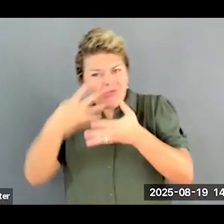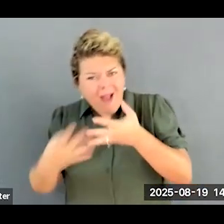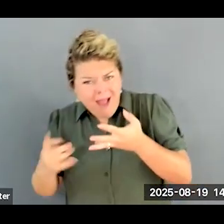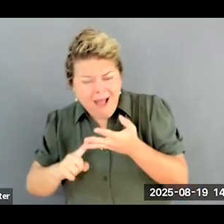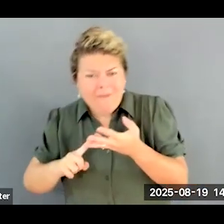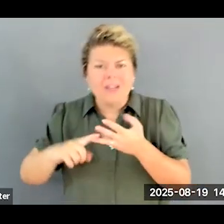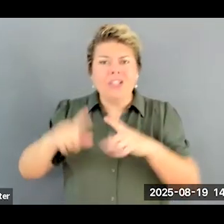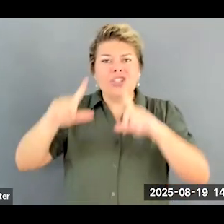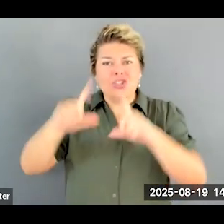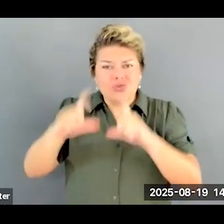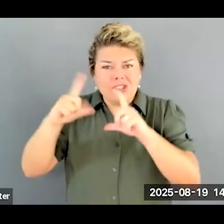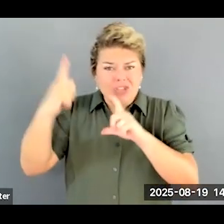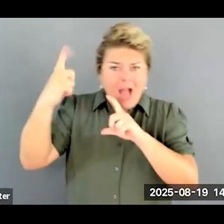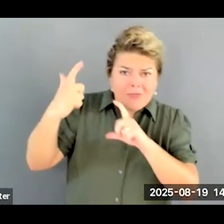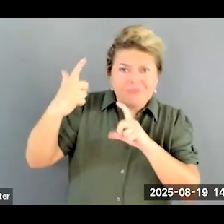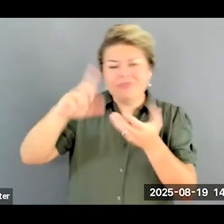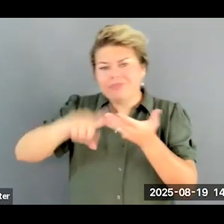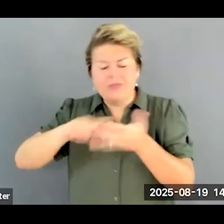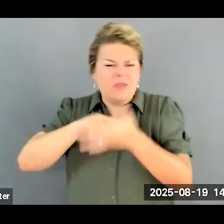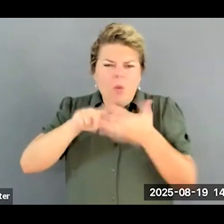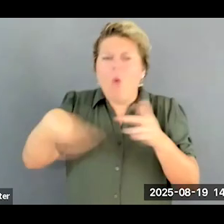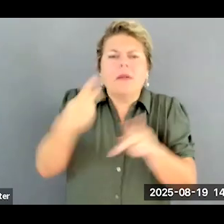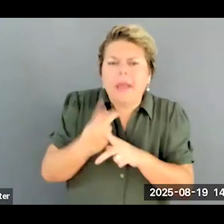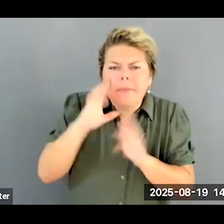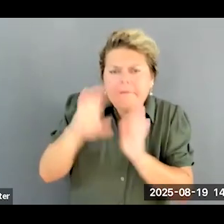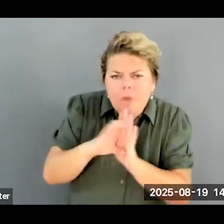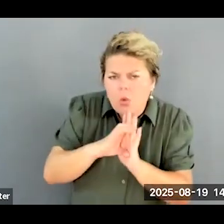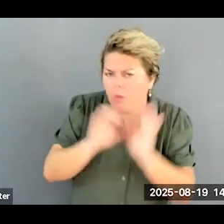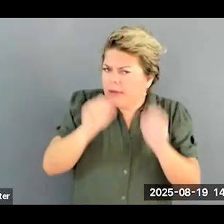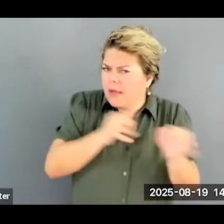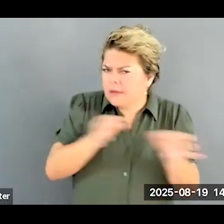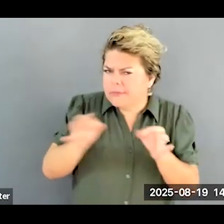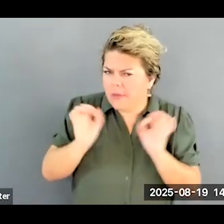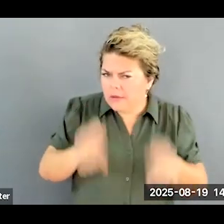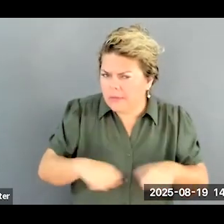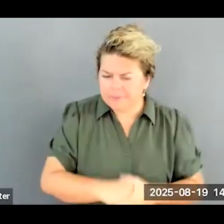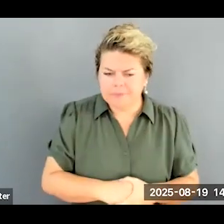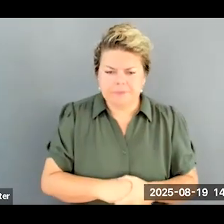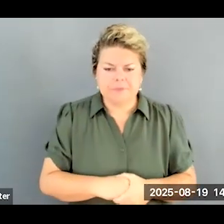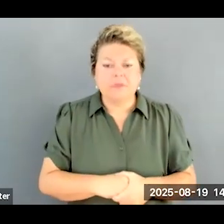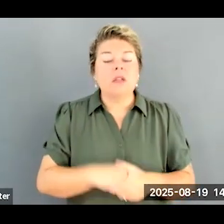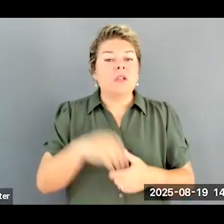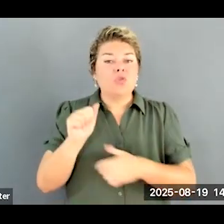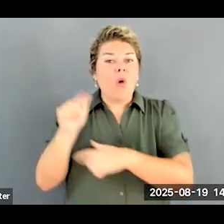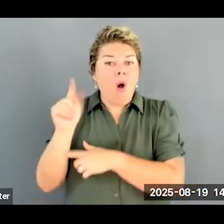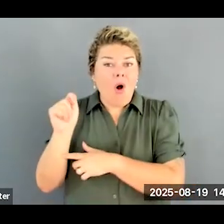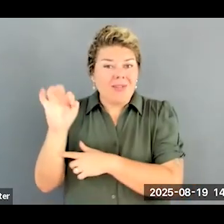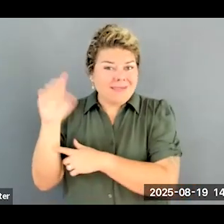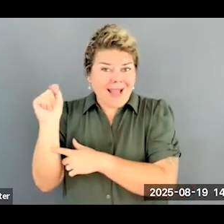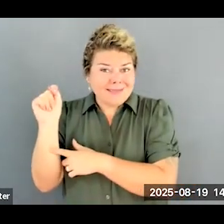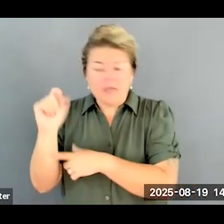screenshot, chart, map, diagram, and so on. So alt text isn't the same as a